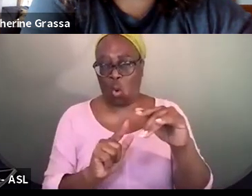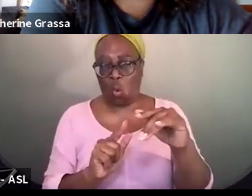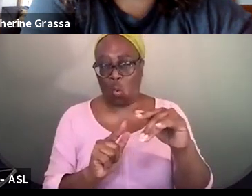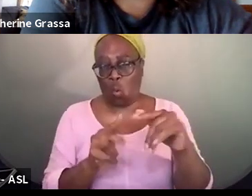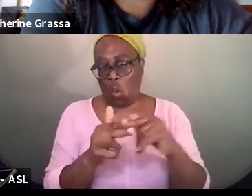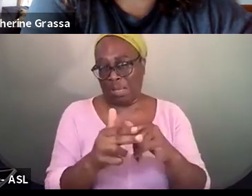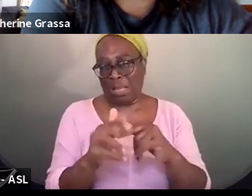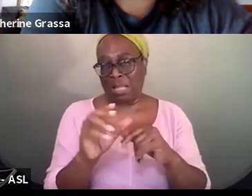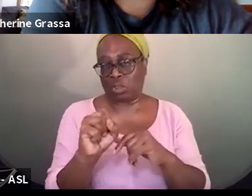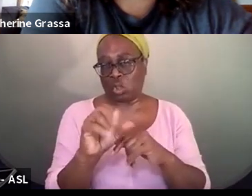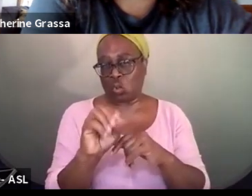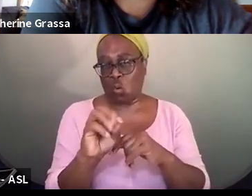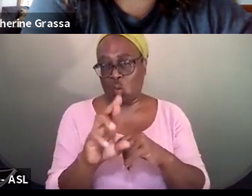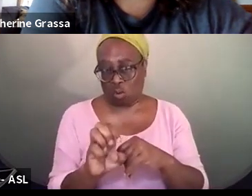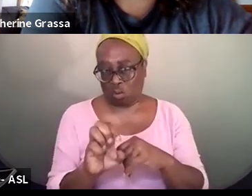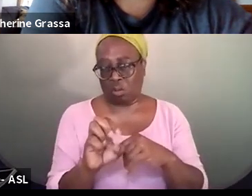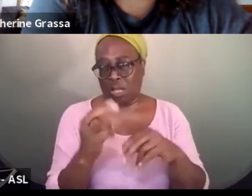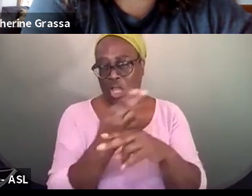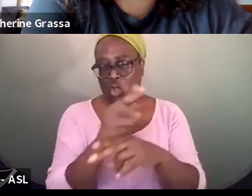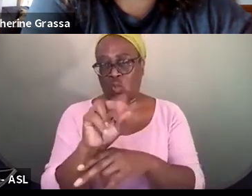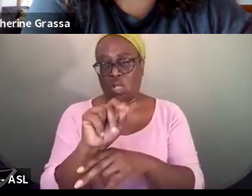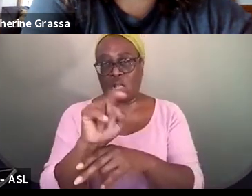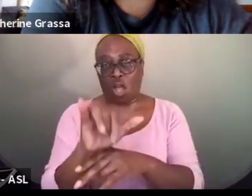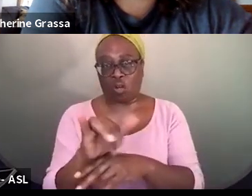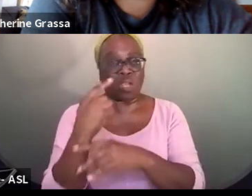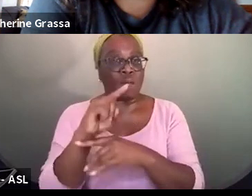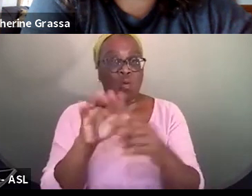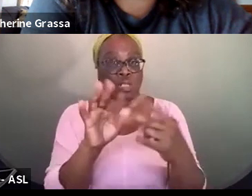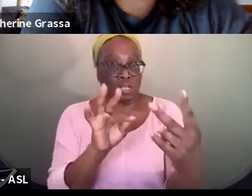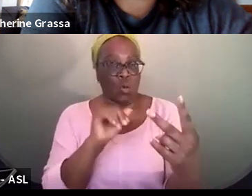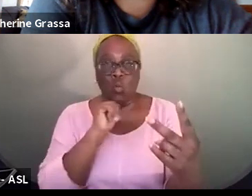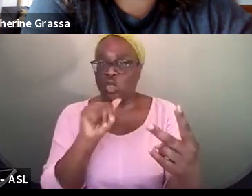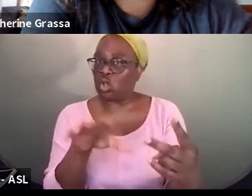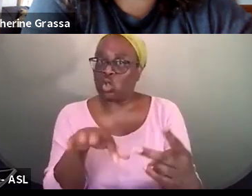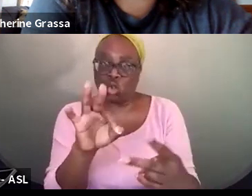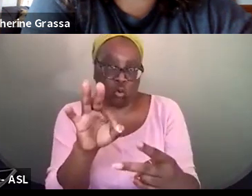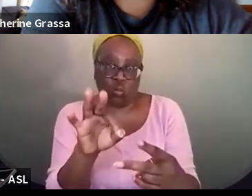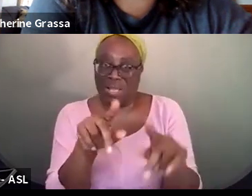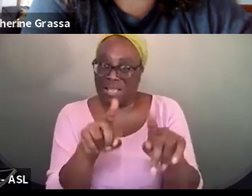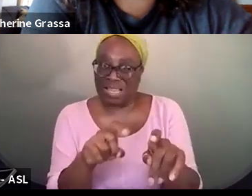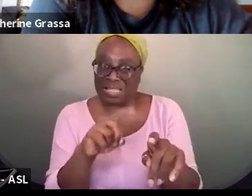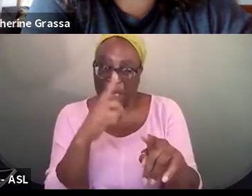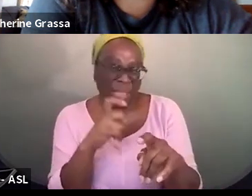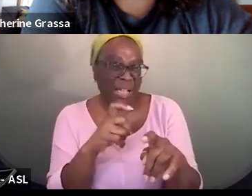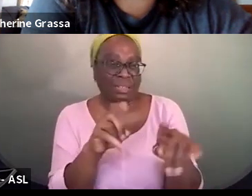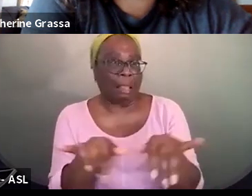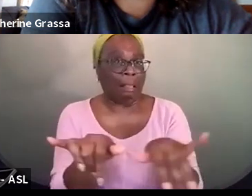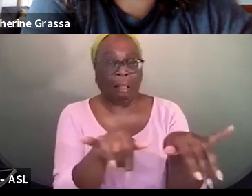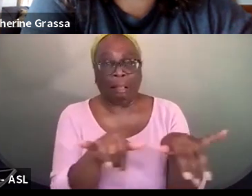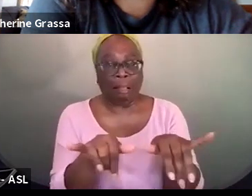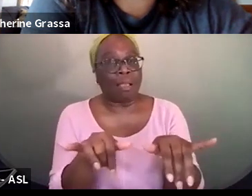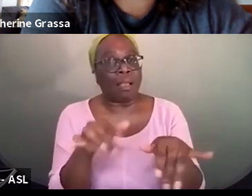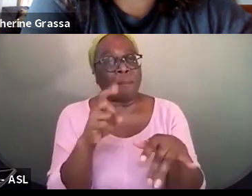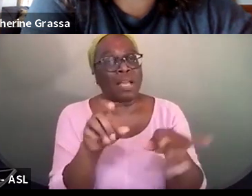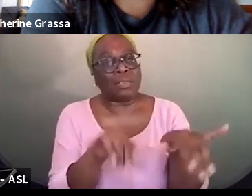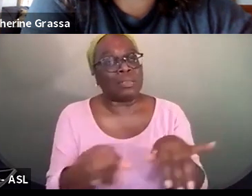and use lottery for selection. She said we shouldn't choose a test just because it is uniform, because